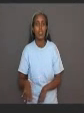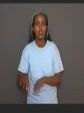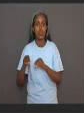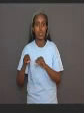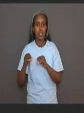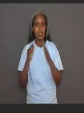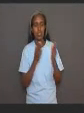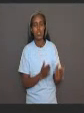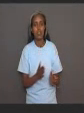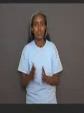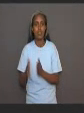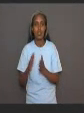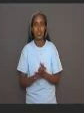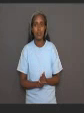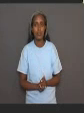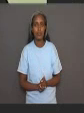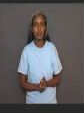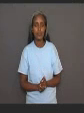Students, let's get ready.